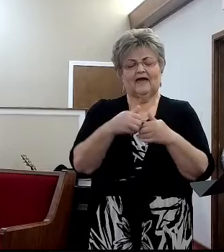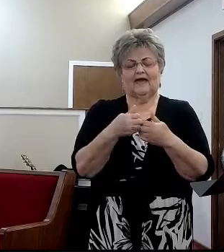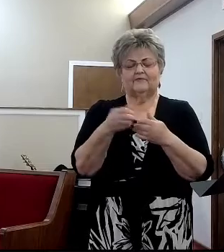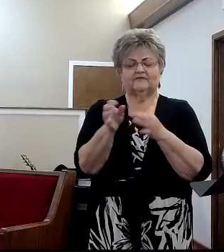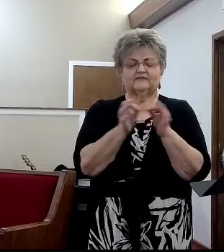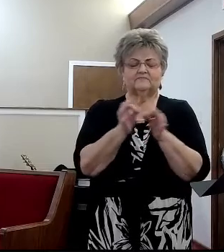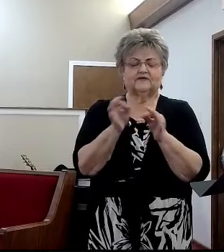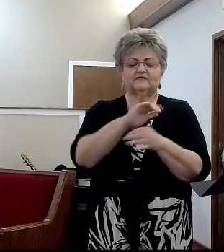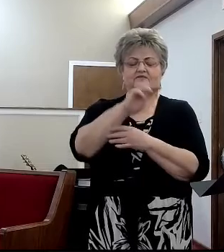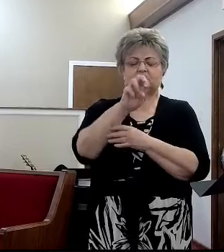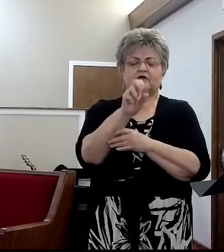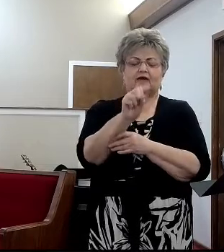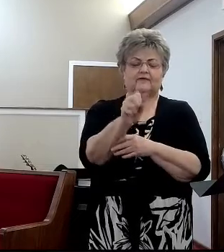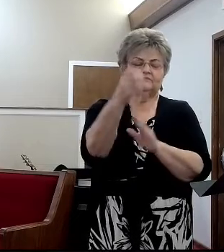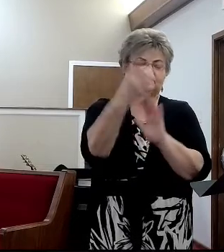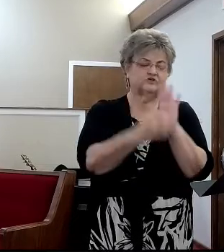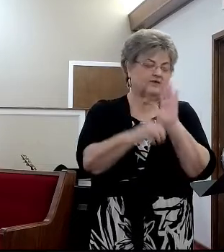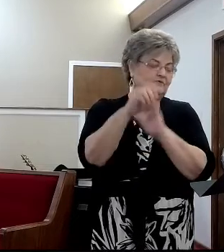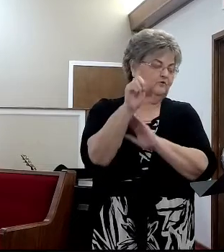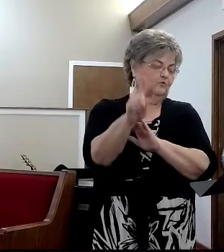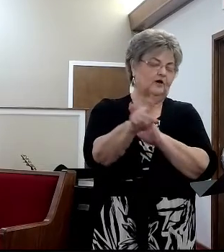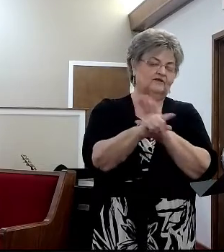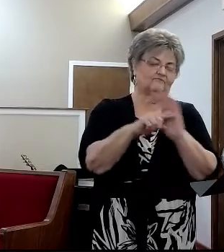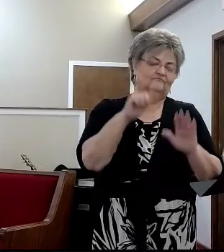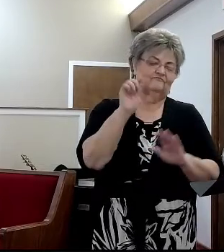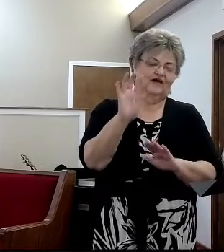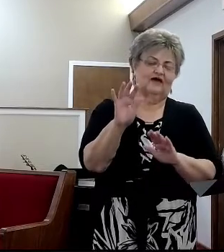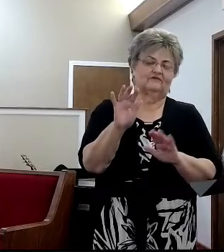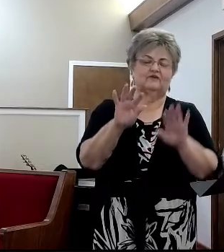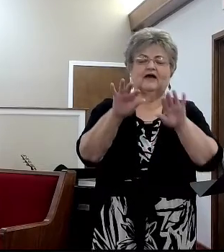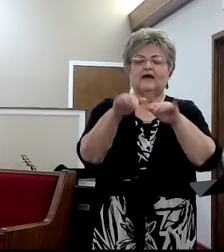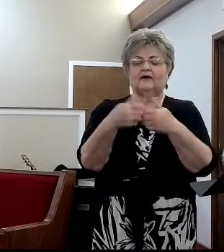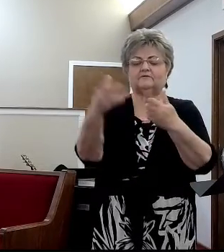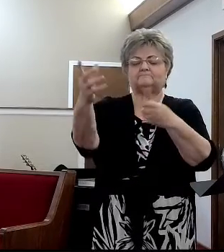James 1:5? So you turn to James 1:5 while you're turning there.